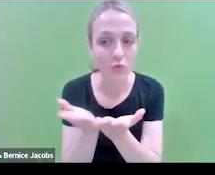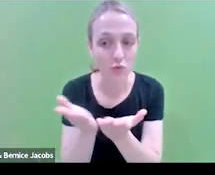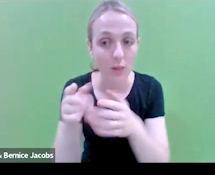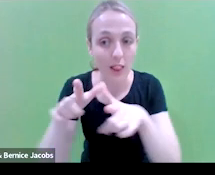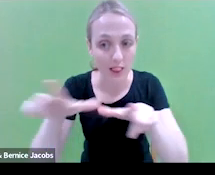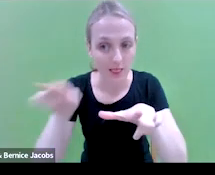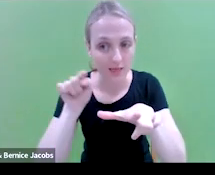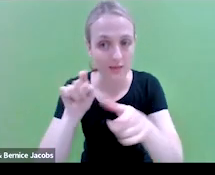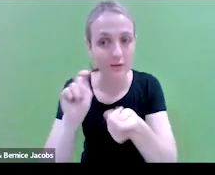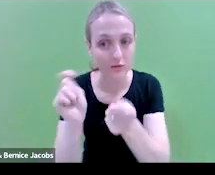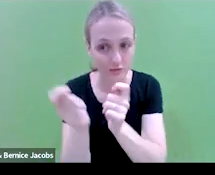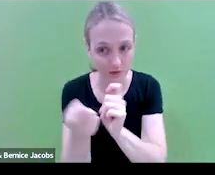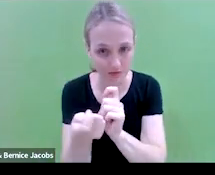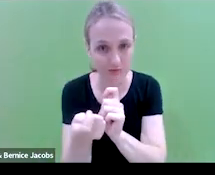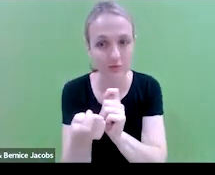of sense,